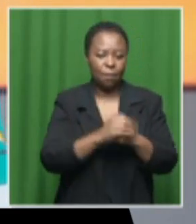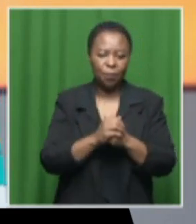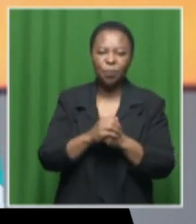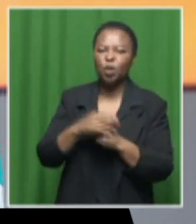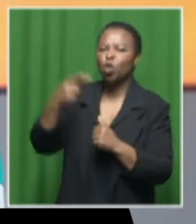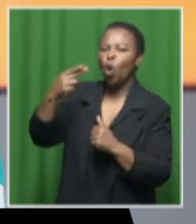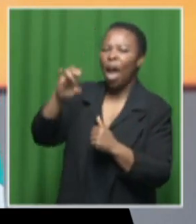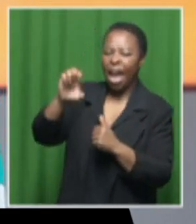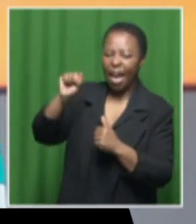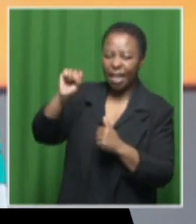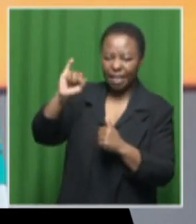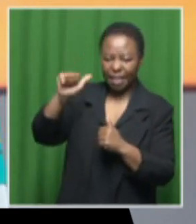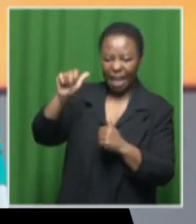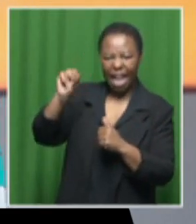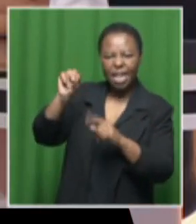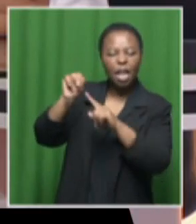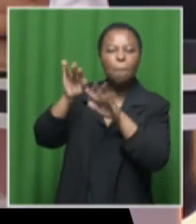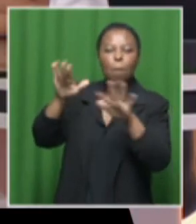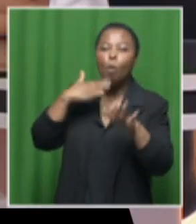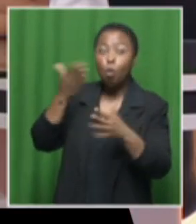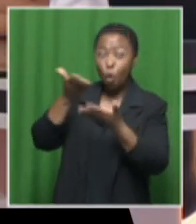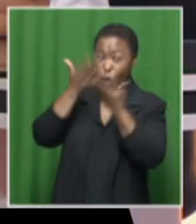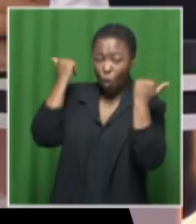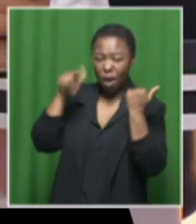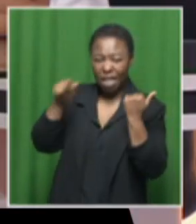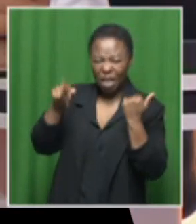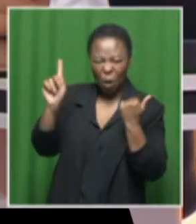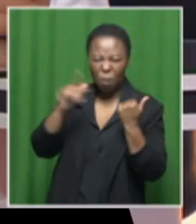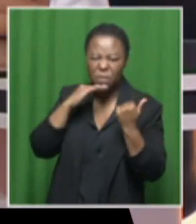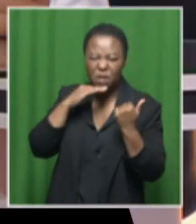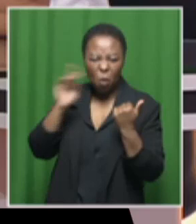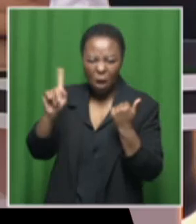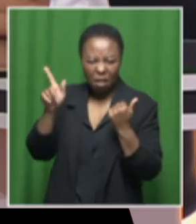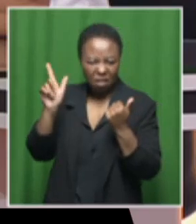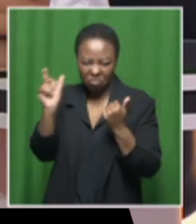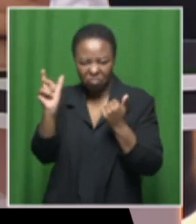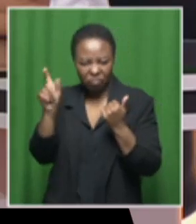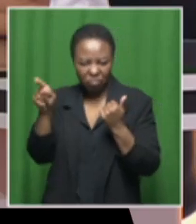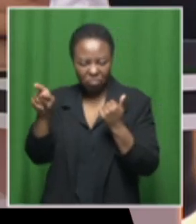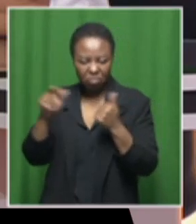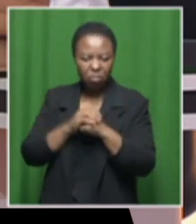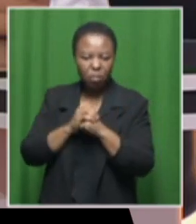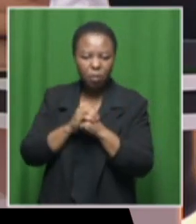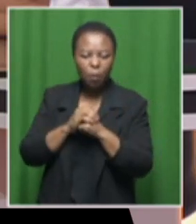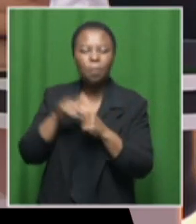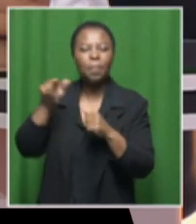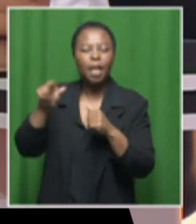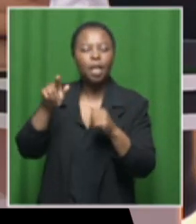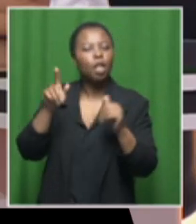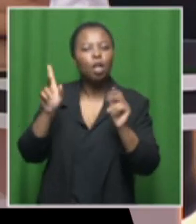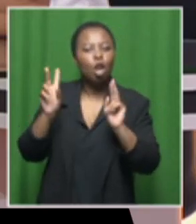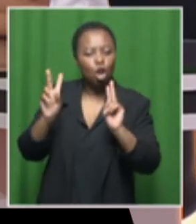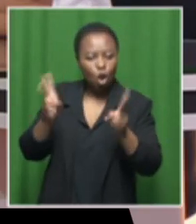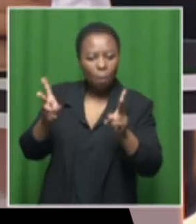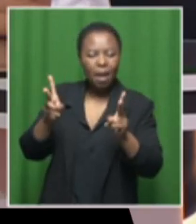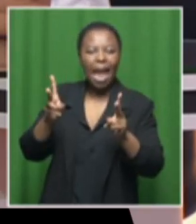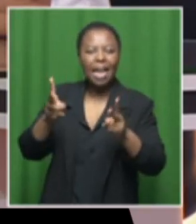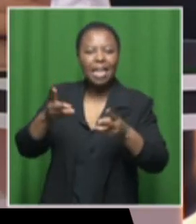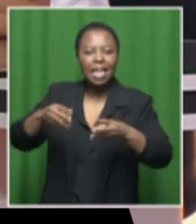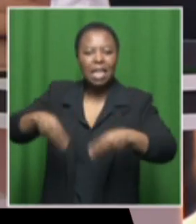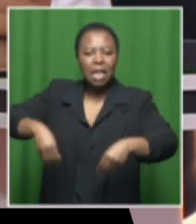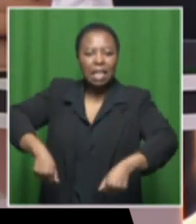cloth for the benefit of our viewers who might not know it? So Hessian cloth, it's in our normal terms, it's isaga.